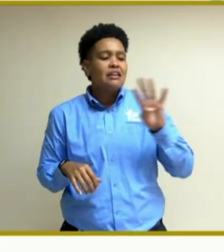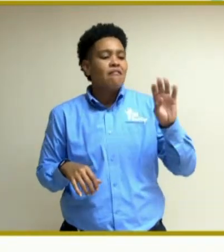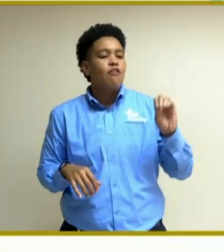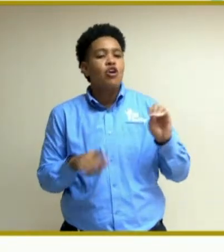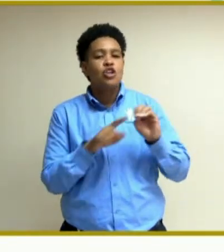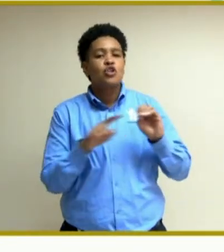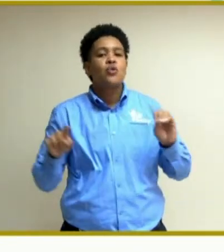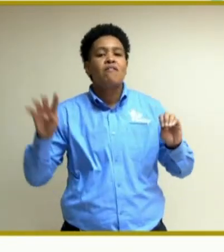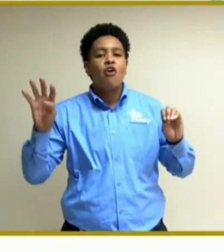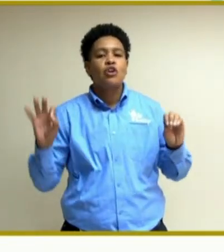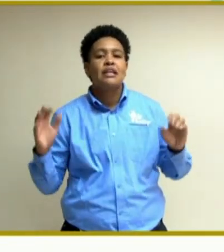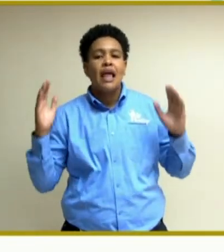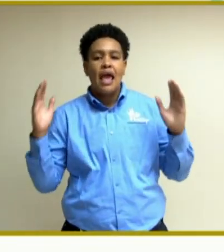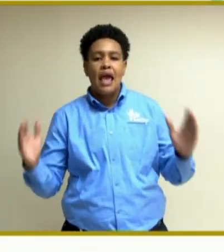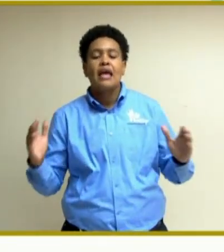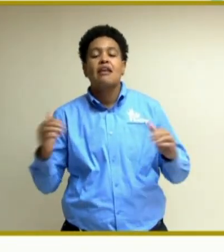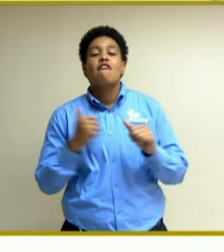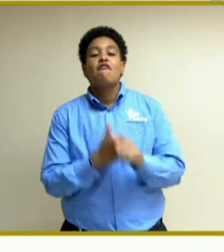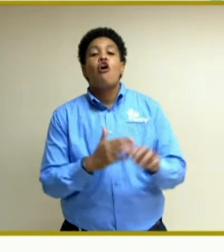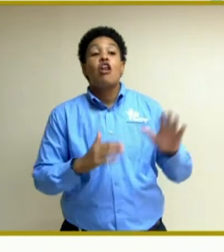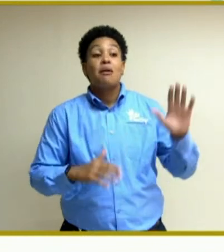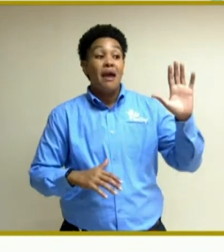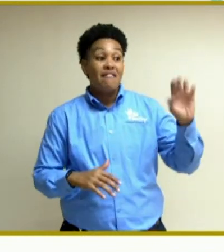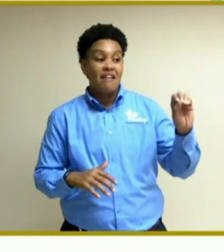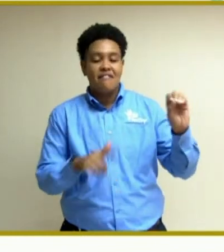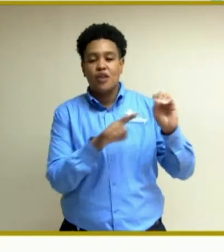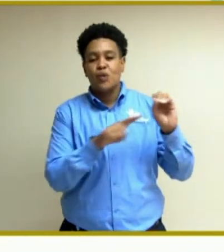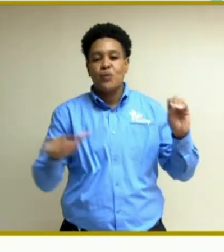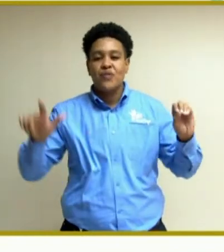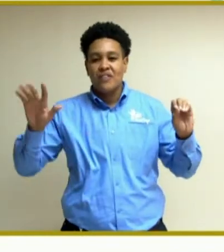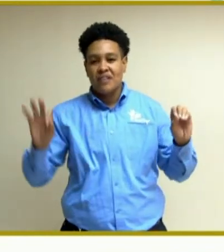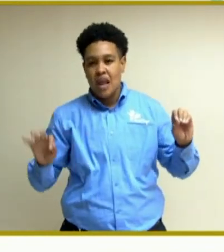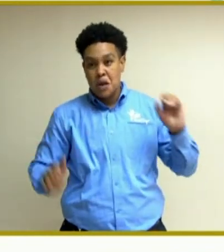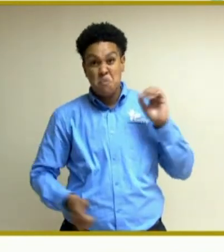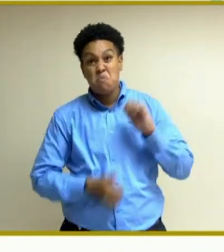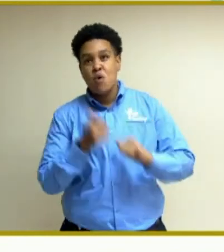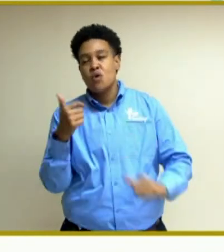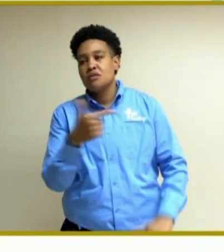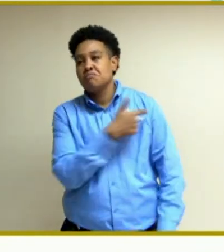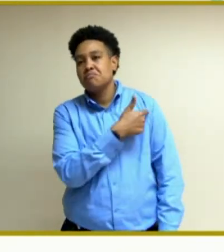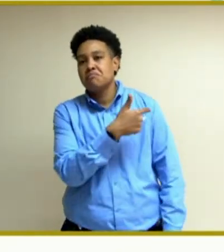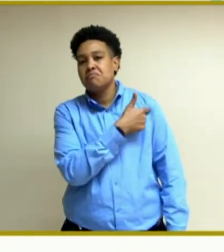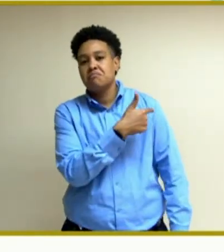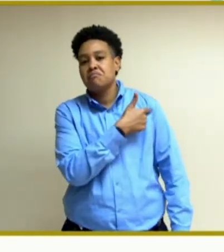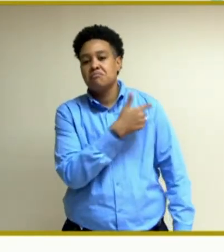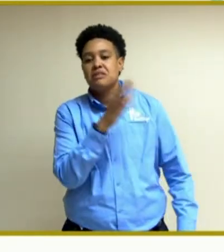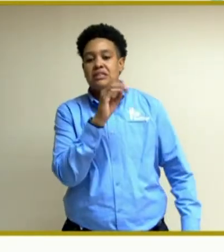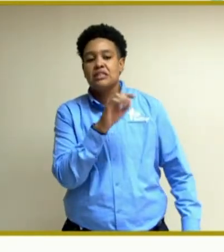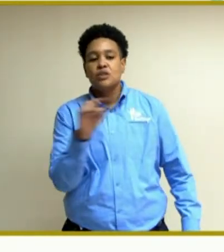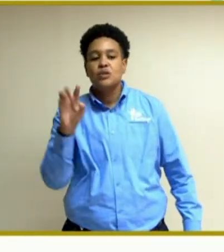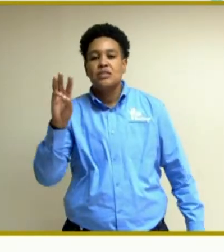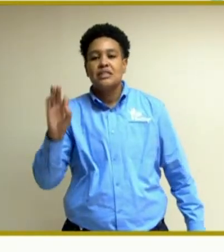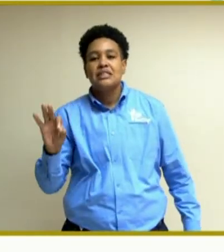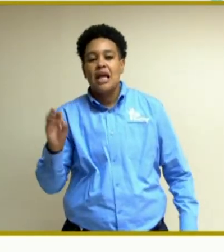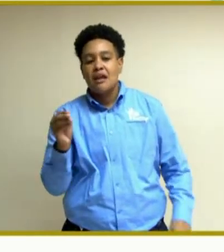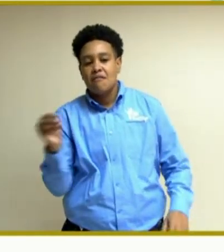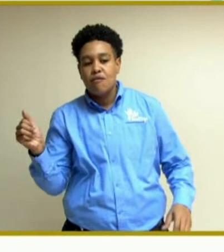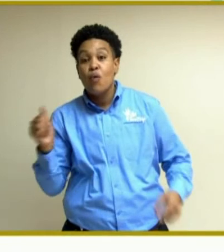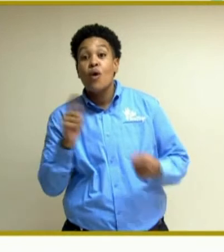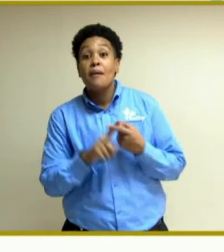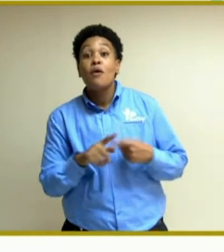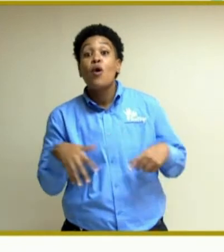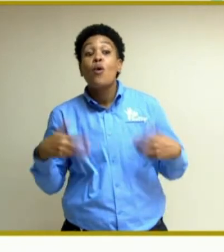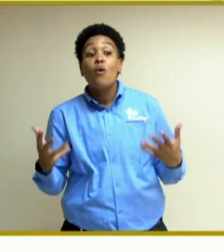and 49, followed by 50 and 59. 60 to 69, a small number. And of